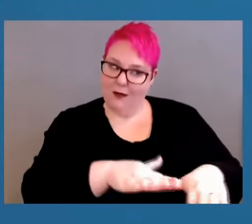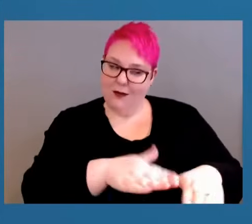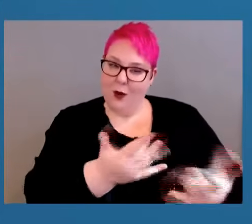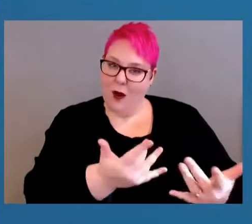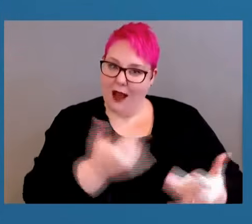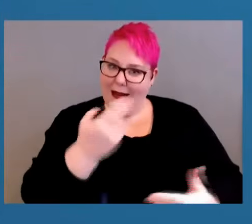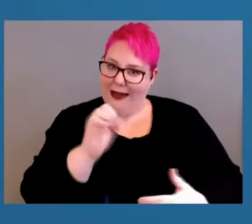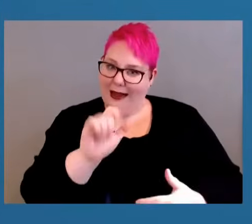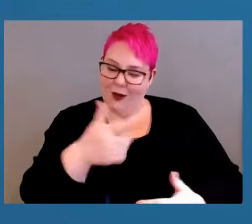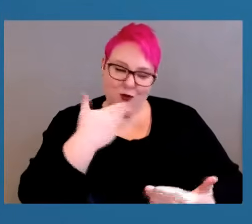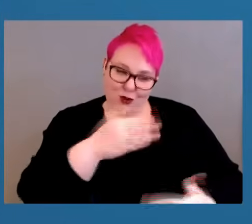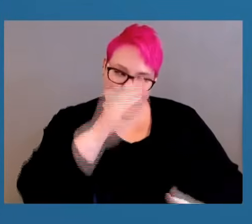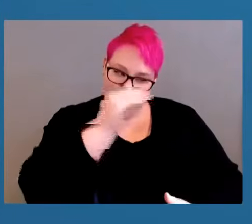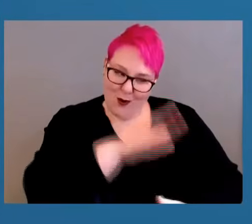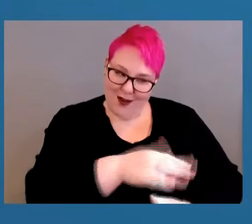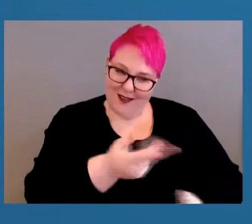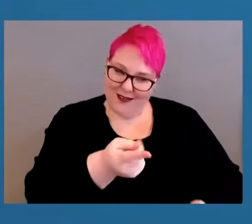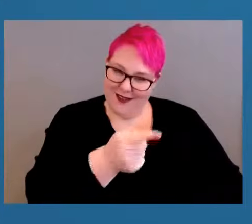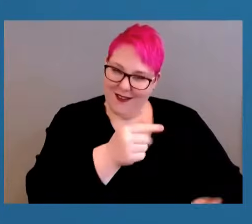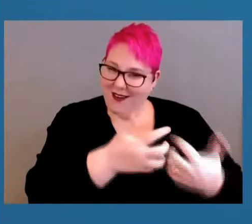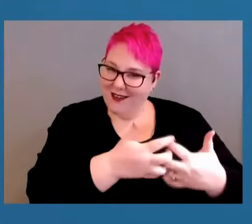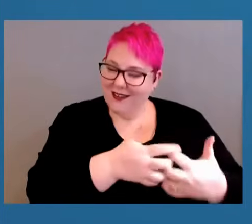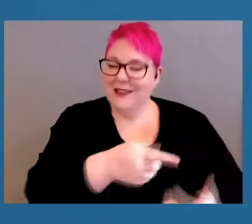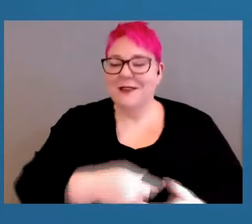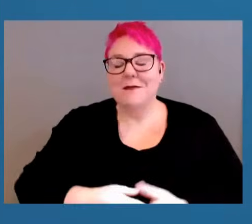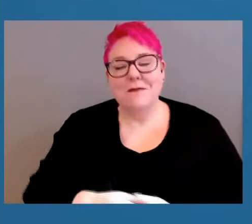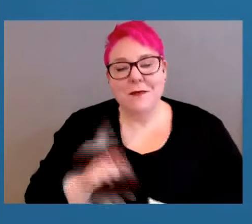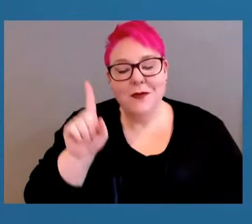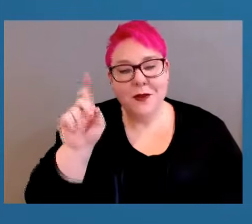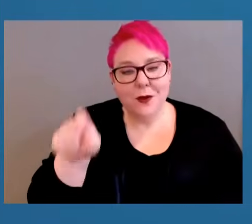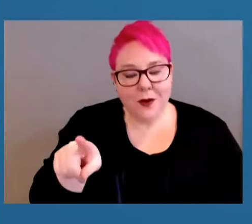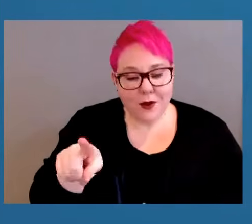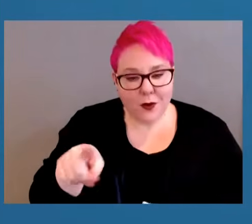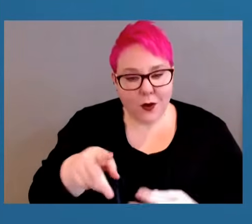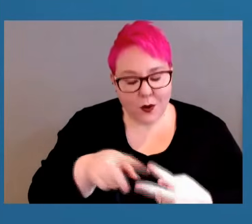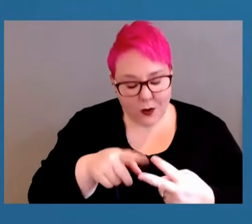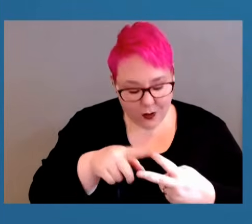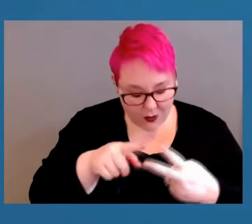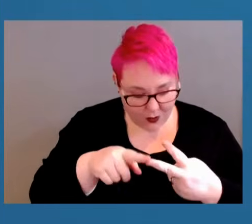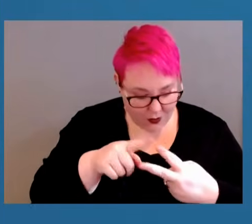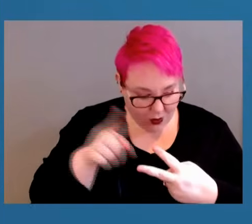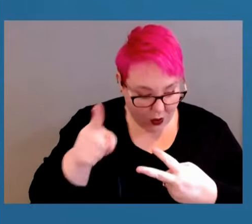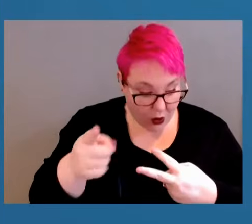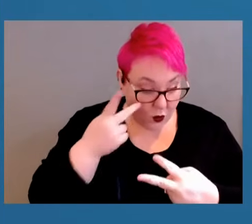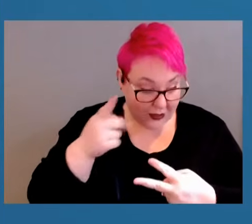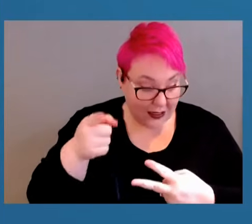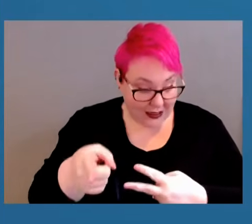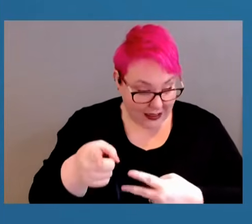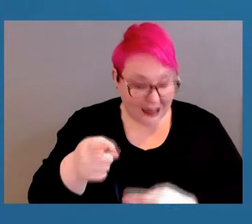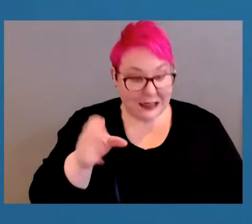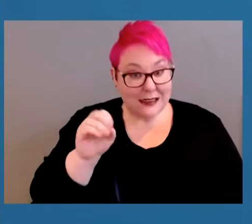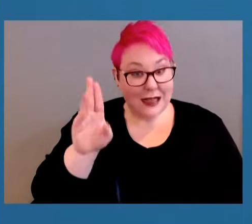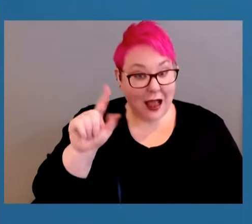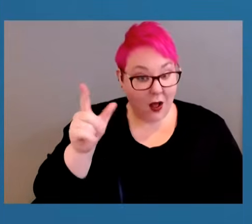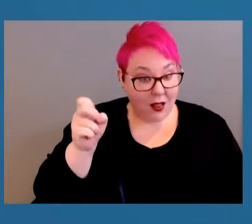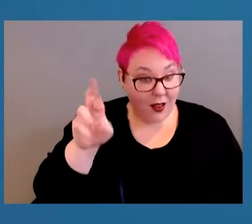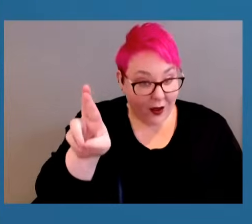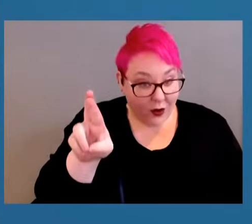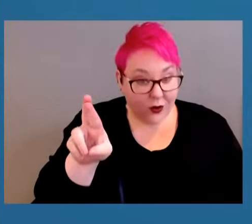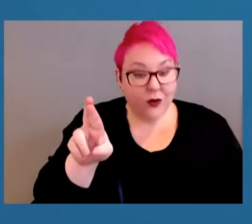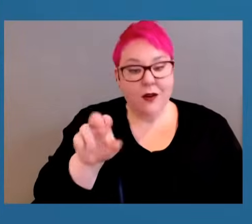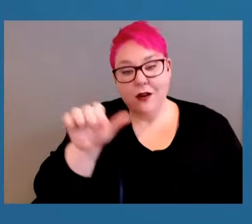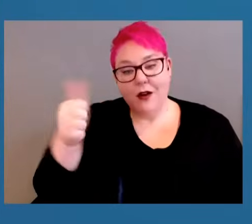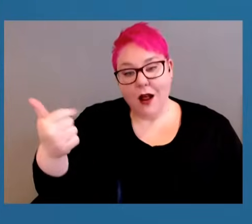boy. So, my question is twofold. Are you finding that this is an outlier and other cities are